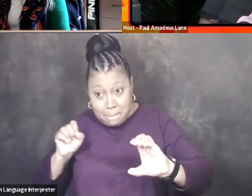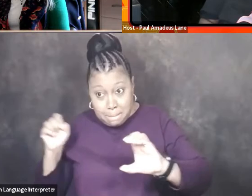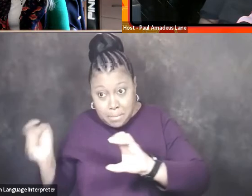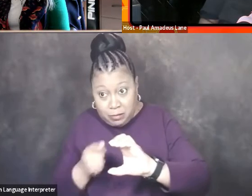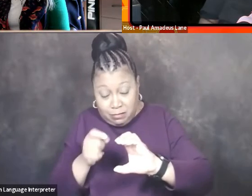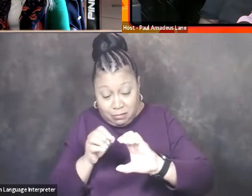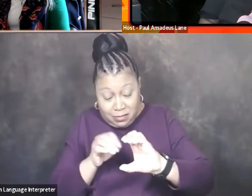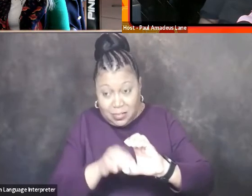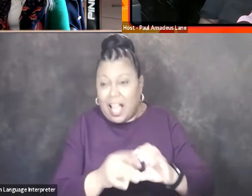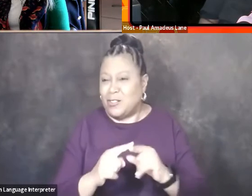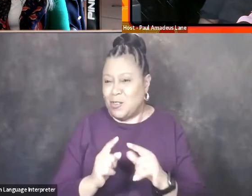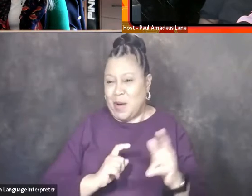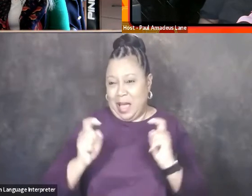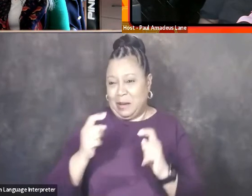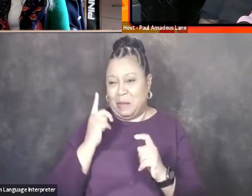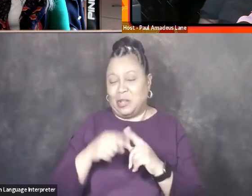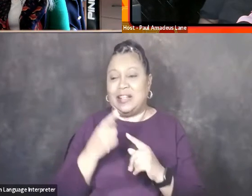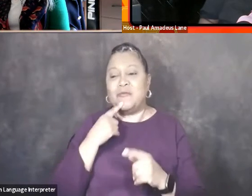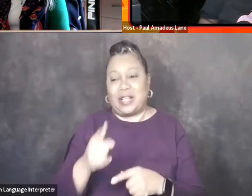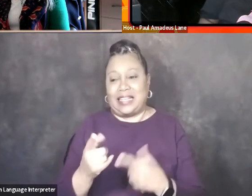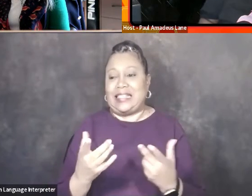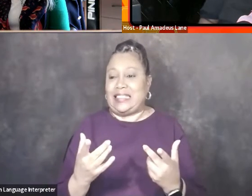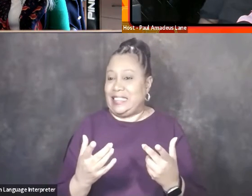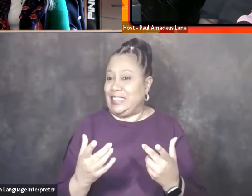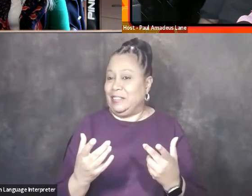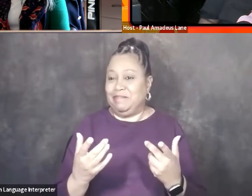amazing person too, Gianna. Really